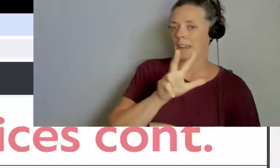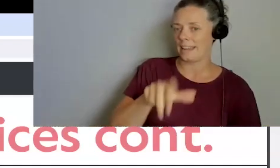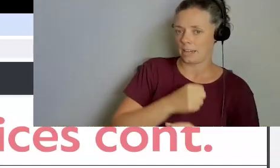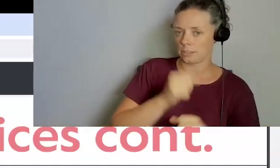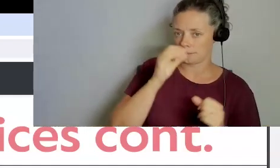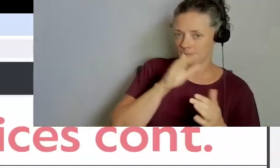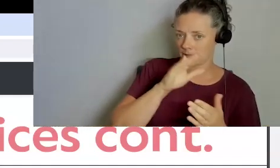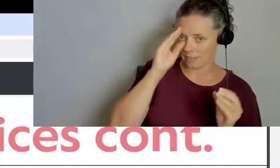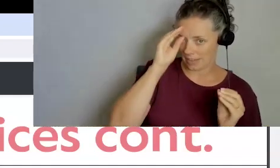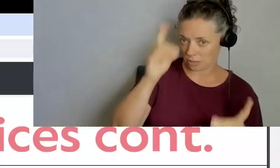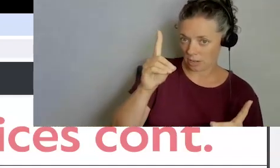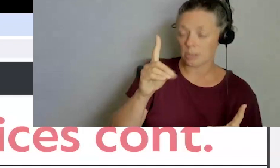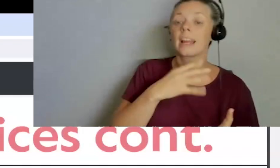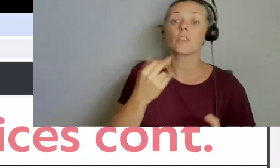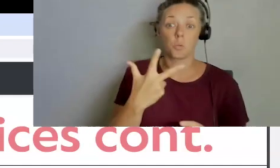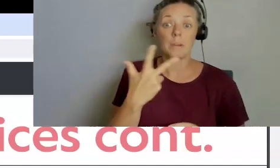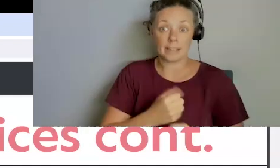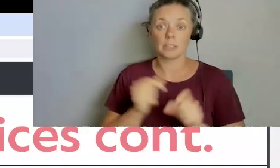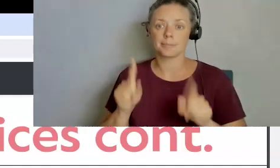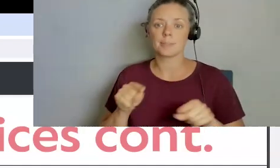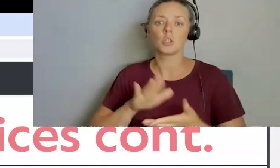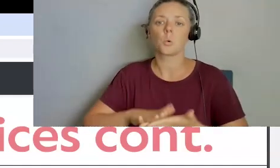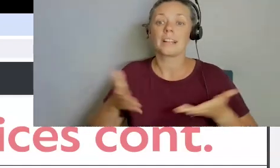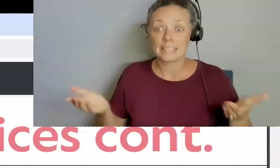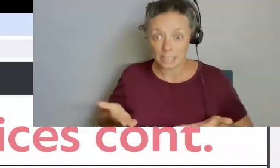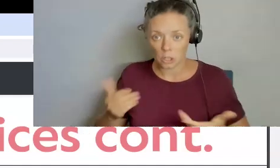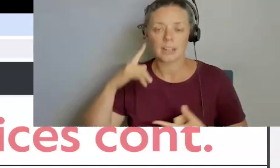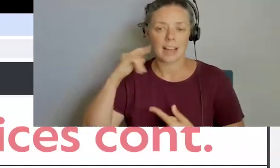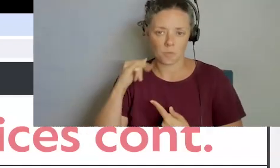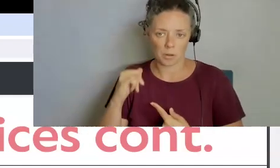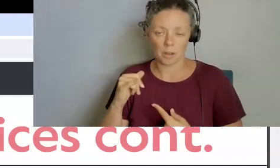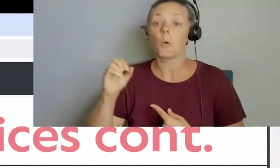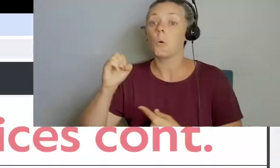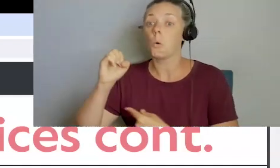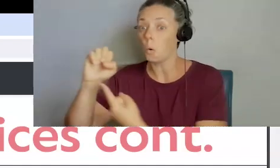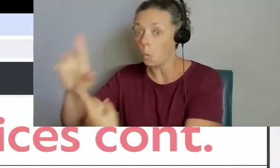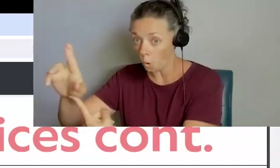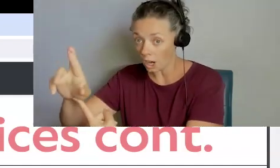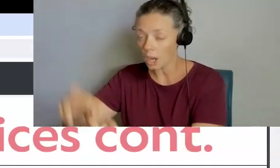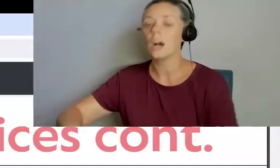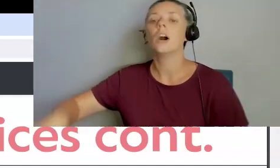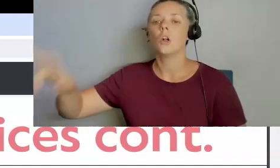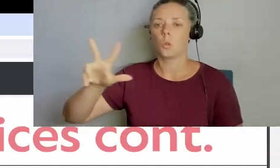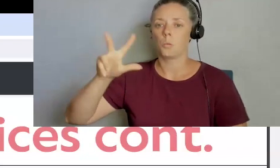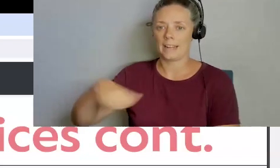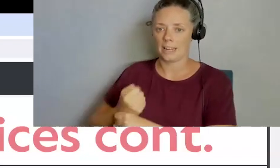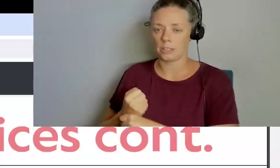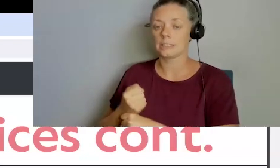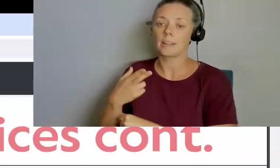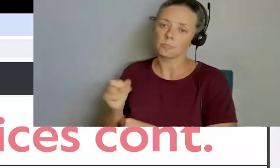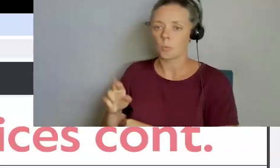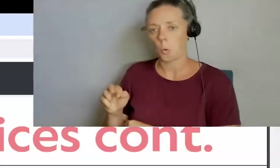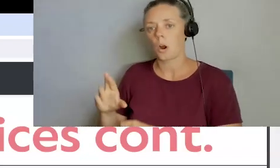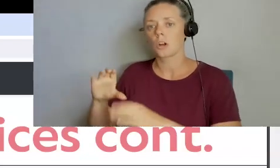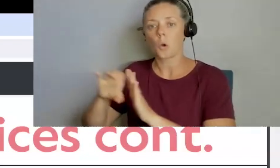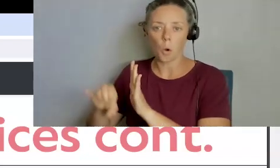of attendance in California, high school, or have 3 years of high school or coursework, or